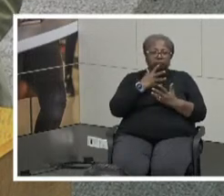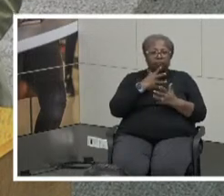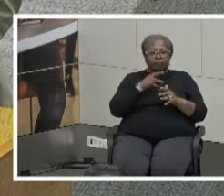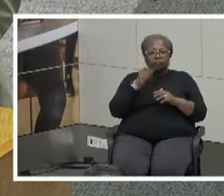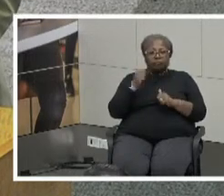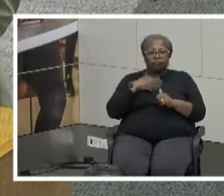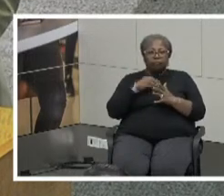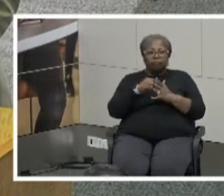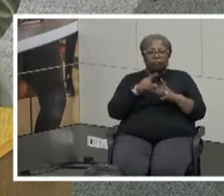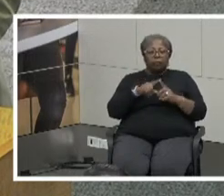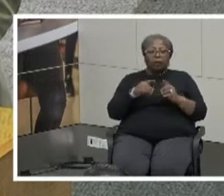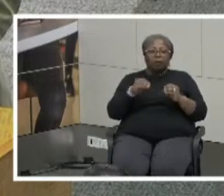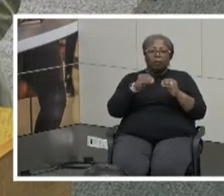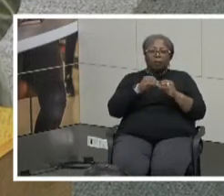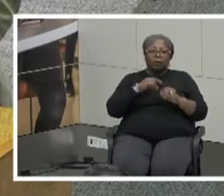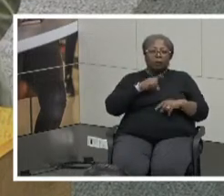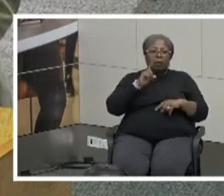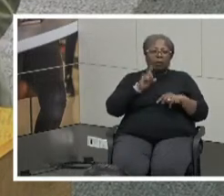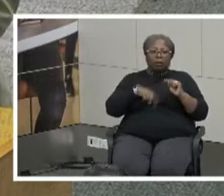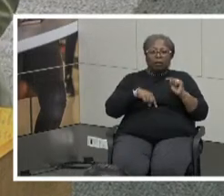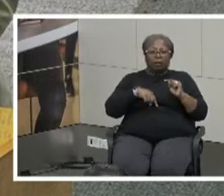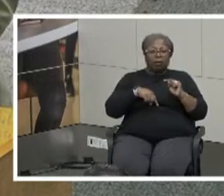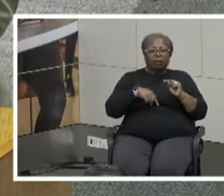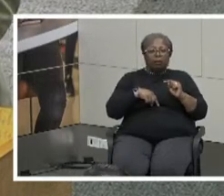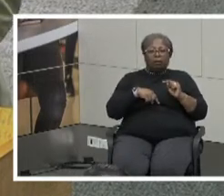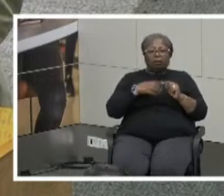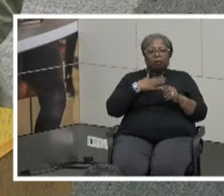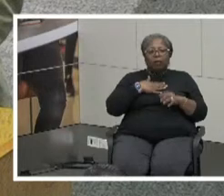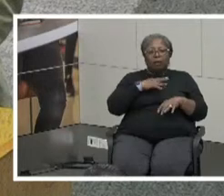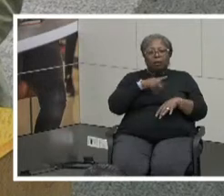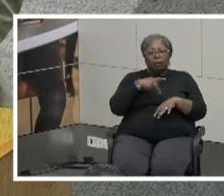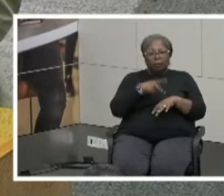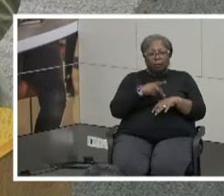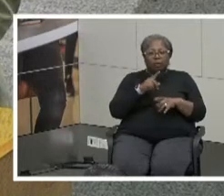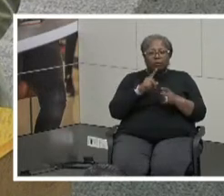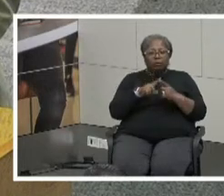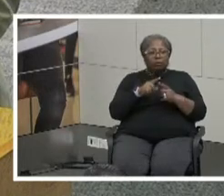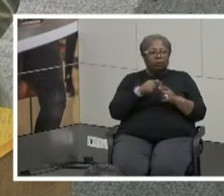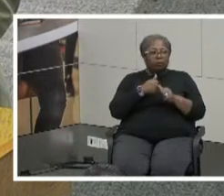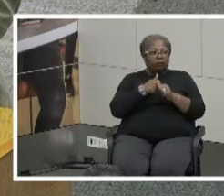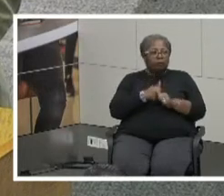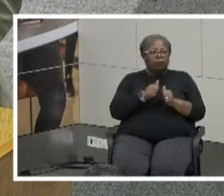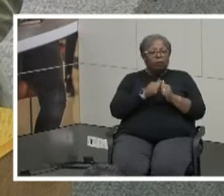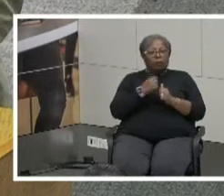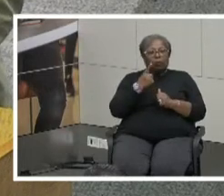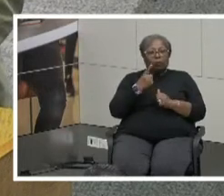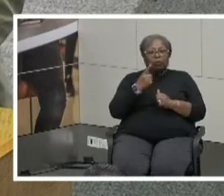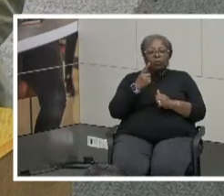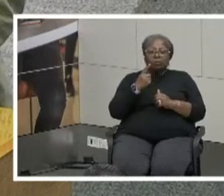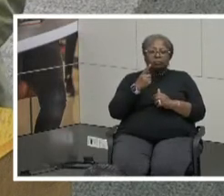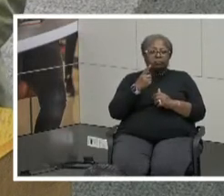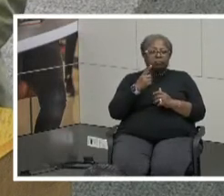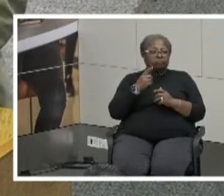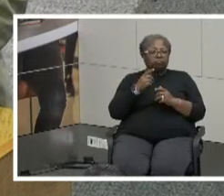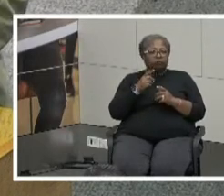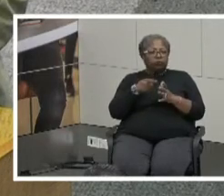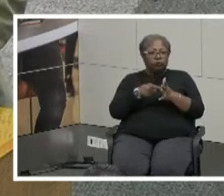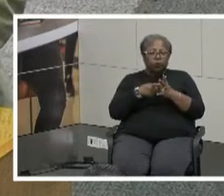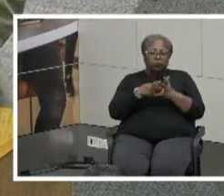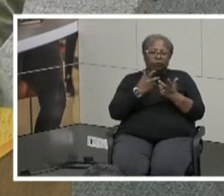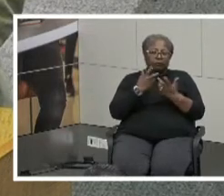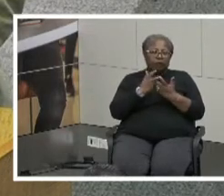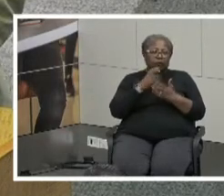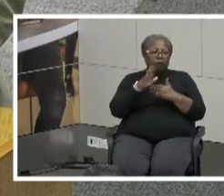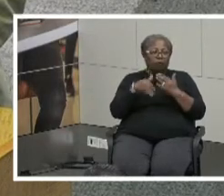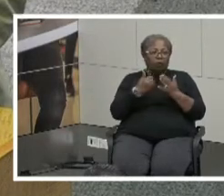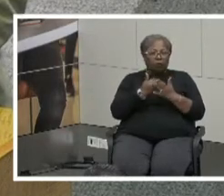students but morally I cannot compromise prin my principles to comply with the one side one size fits all expectations in